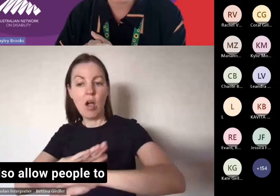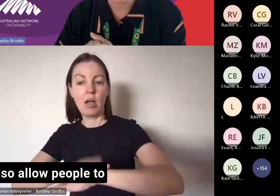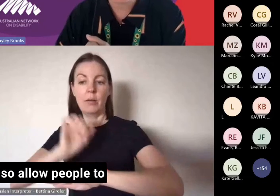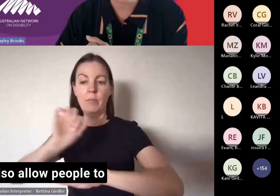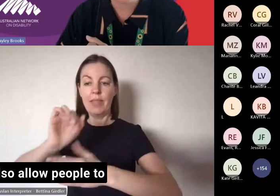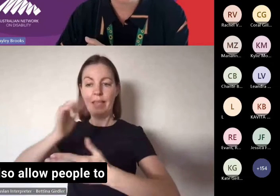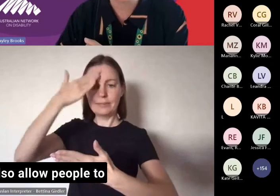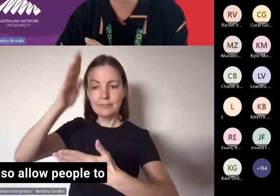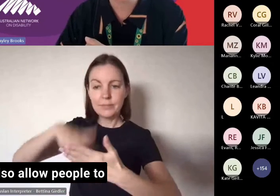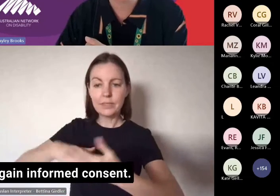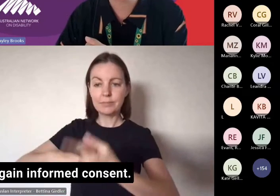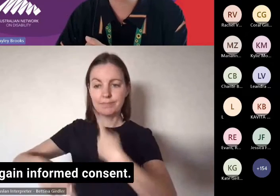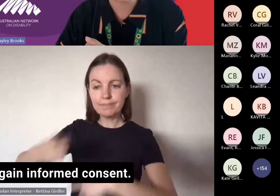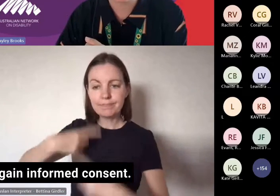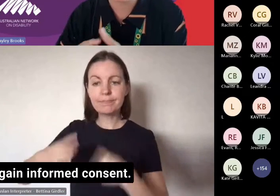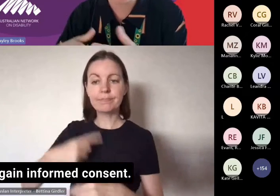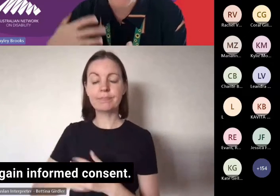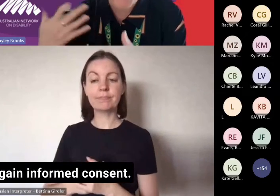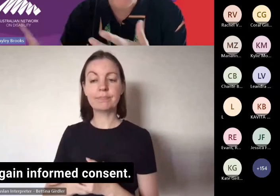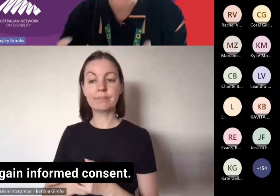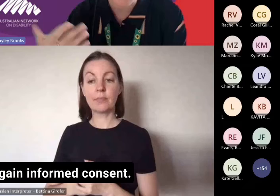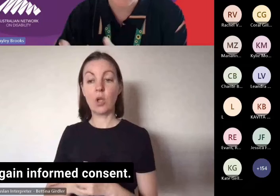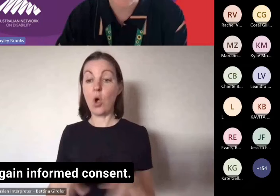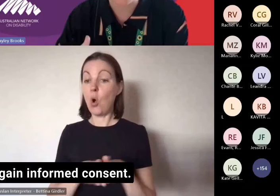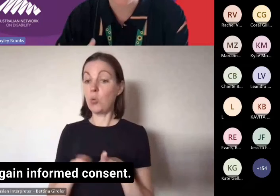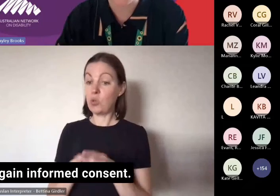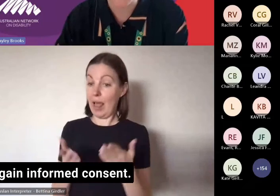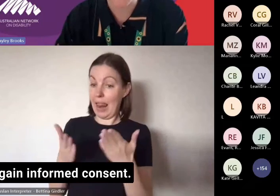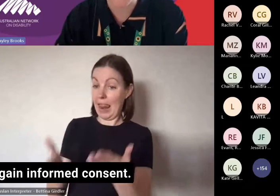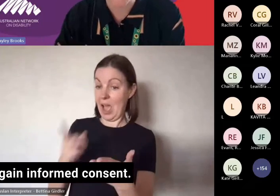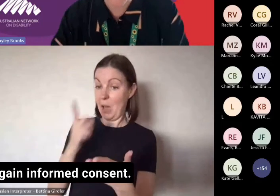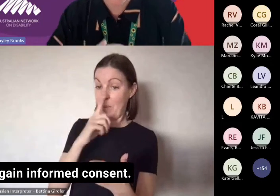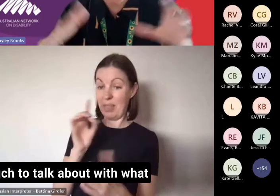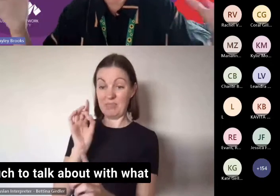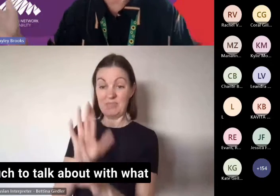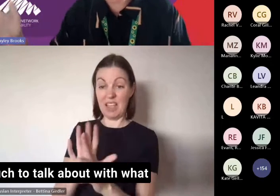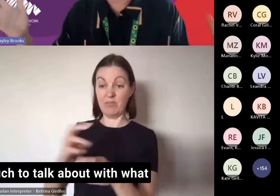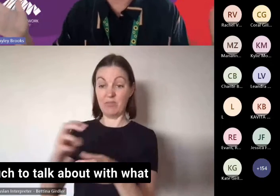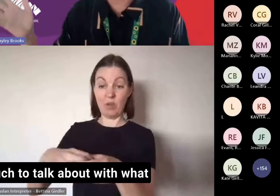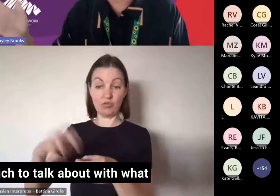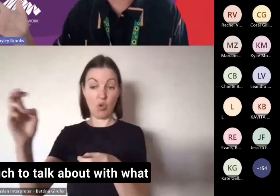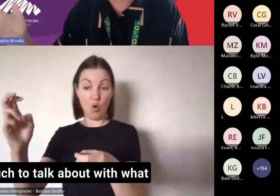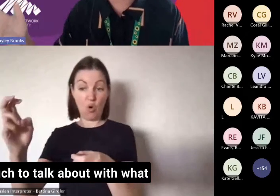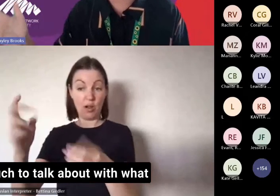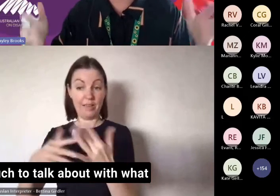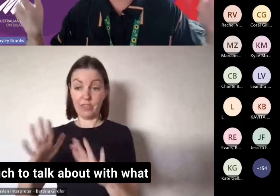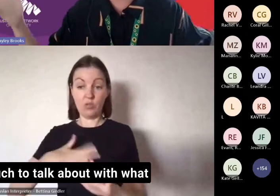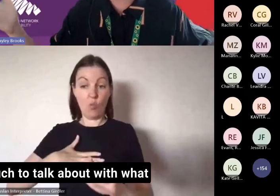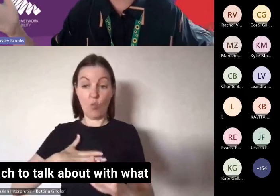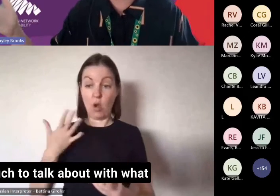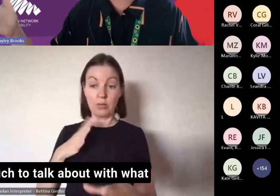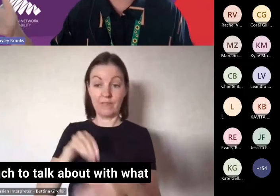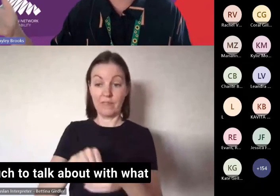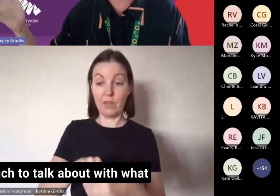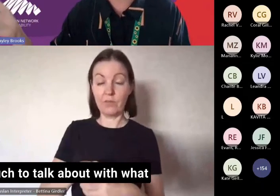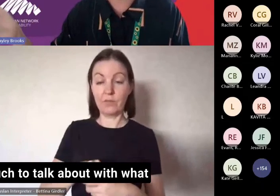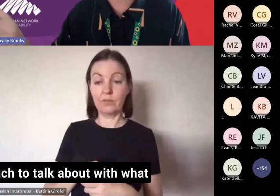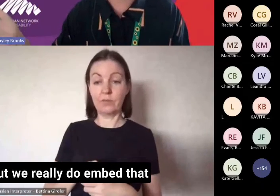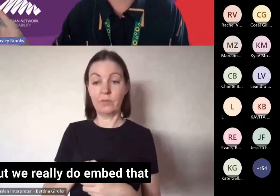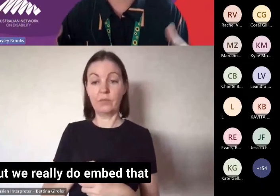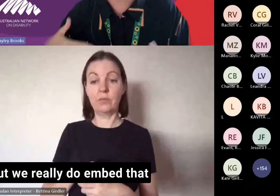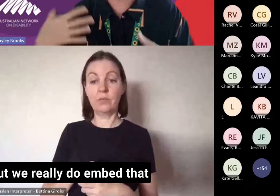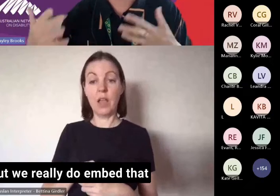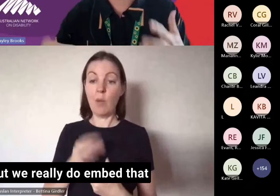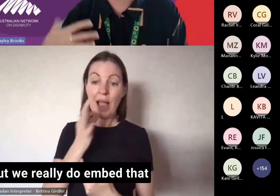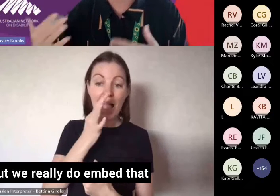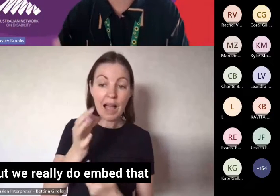and we also allow people to withdraw and gain informed consent. So there's too much to talk about with what we